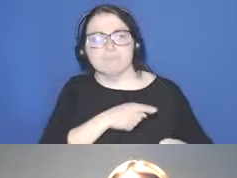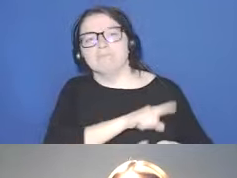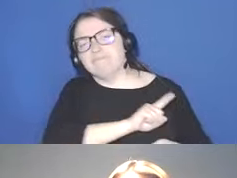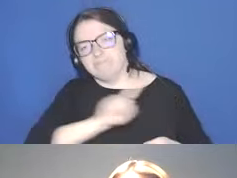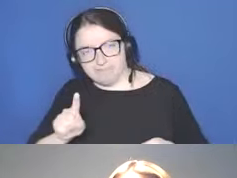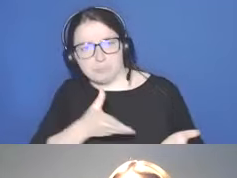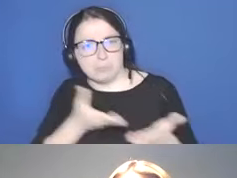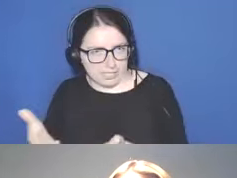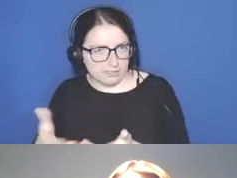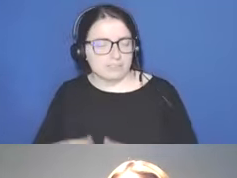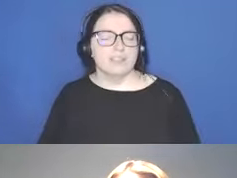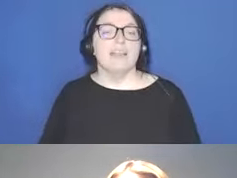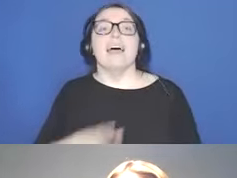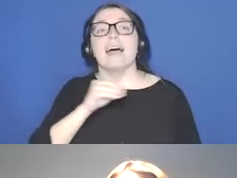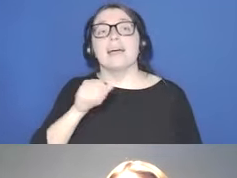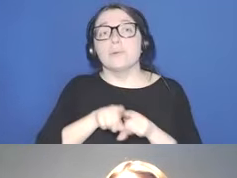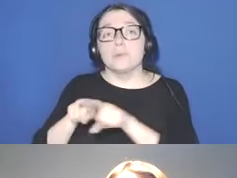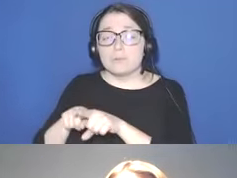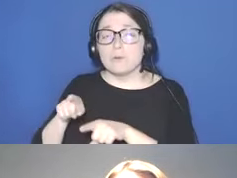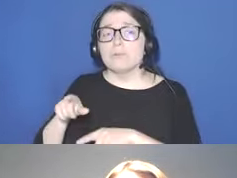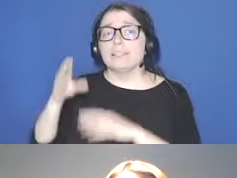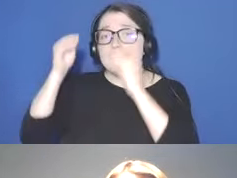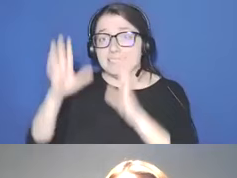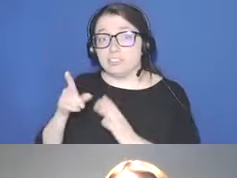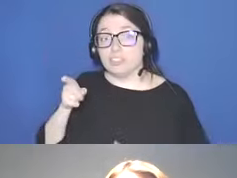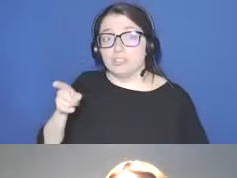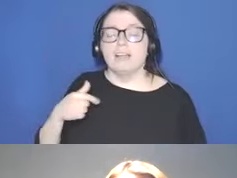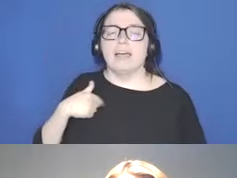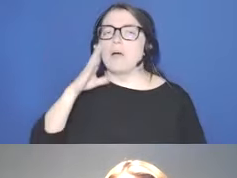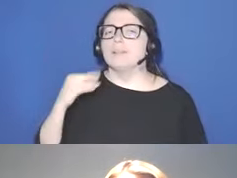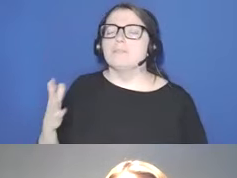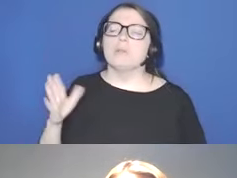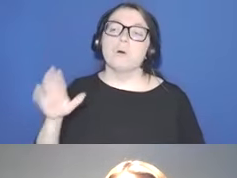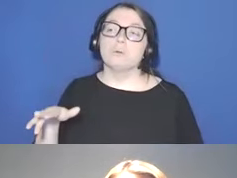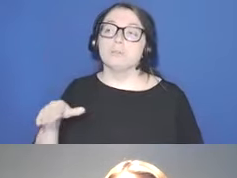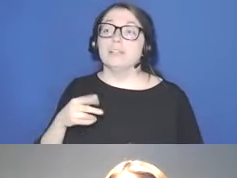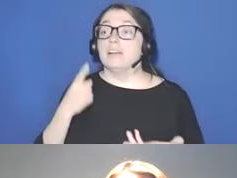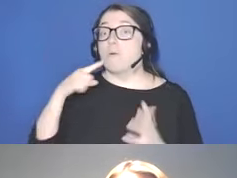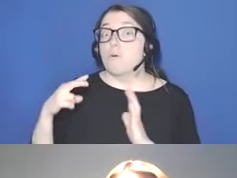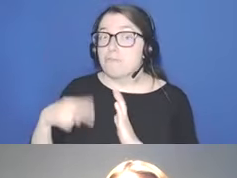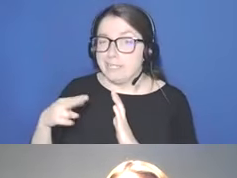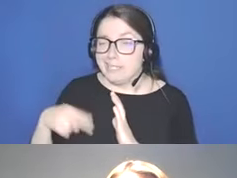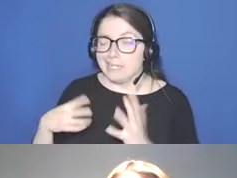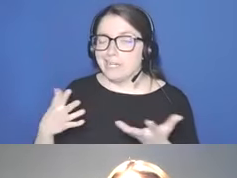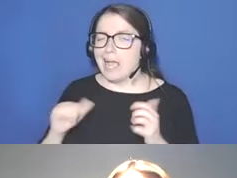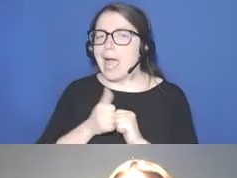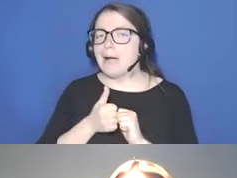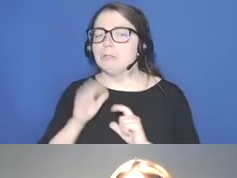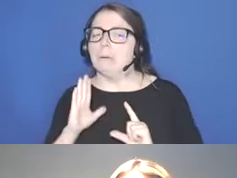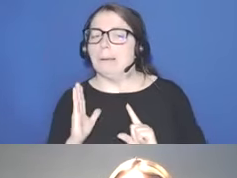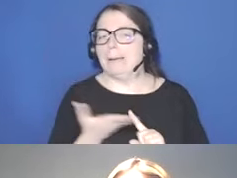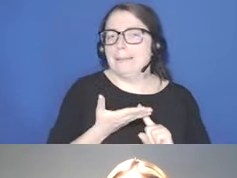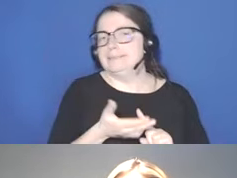I'll let her know what works at home in terms of trying to trick him into reading. Like I was telling